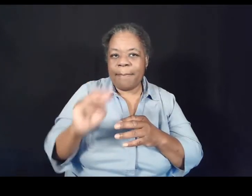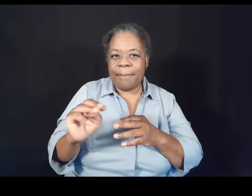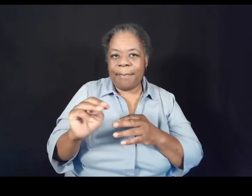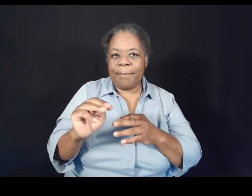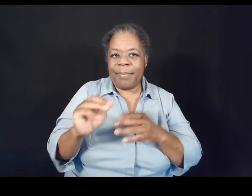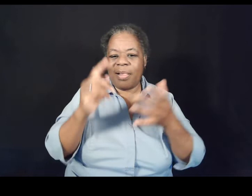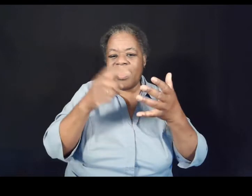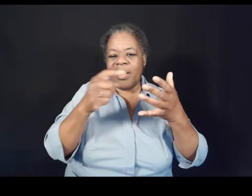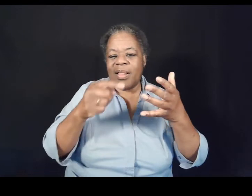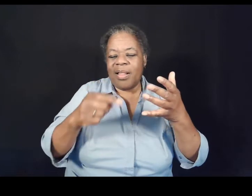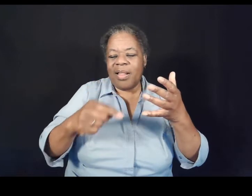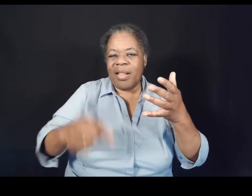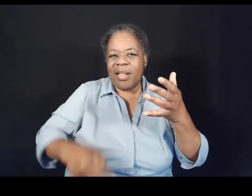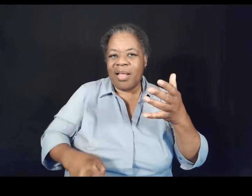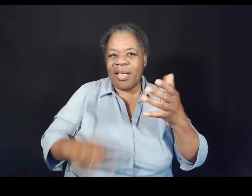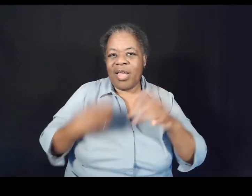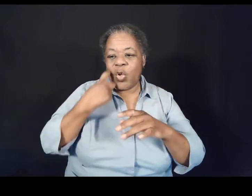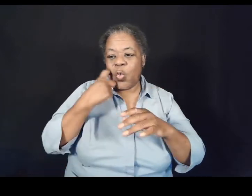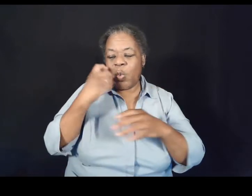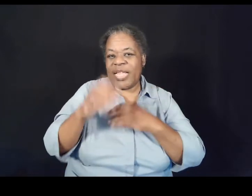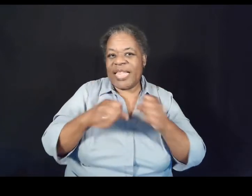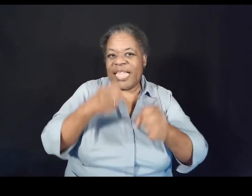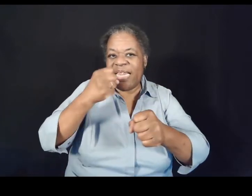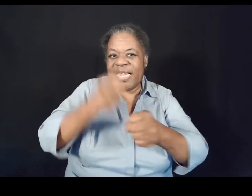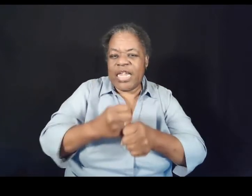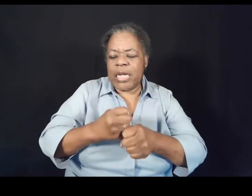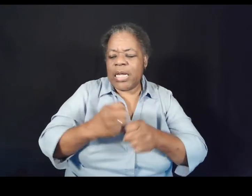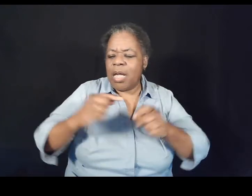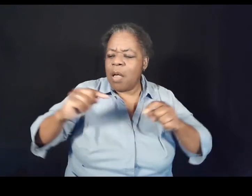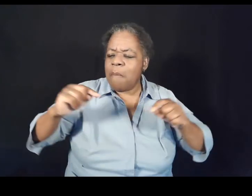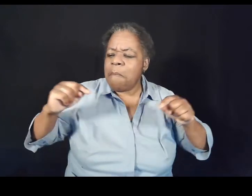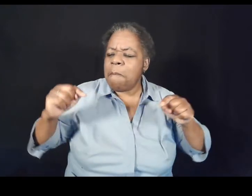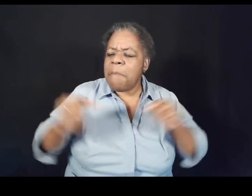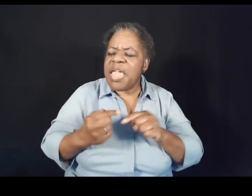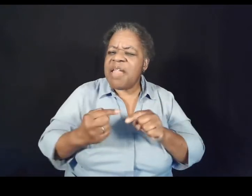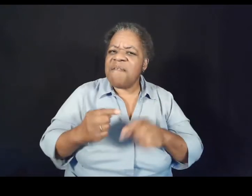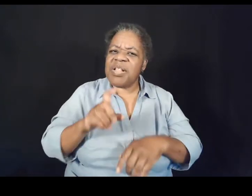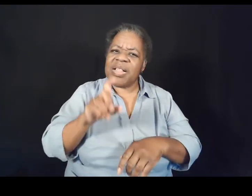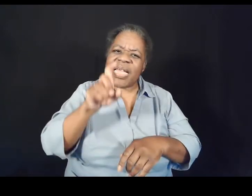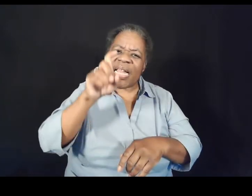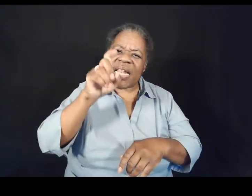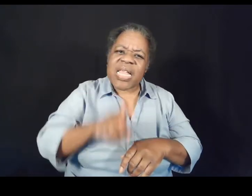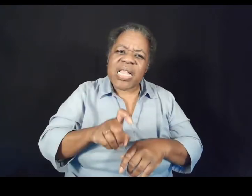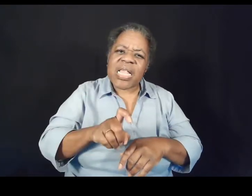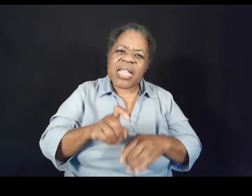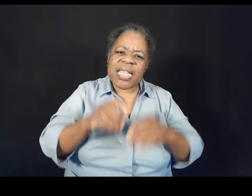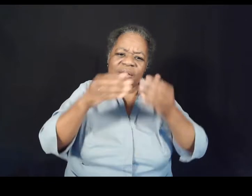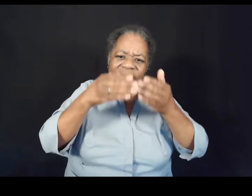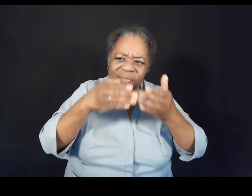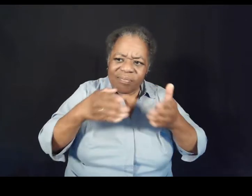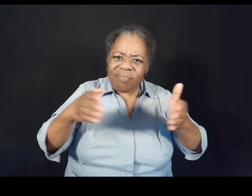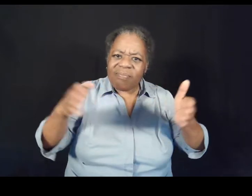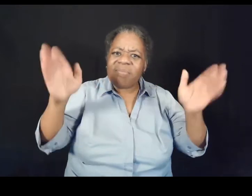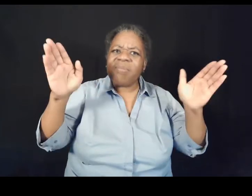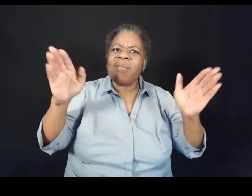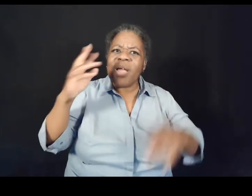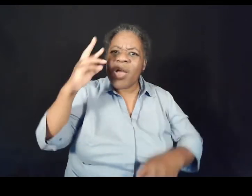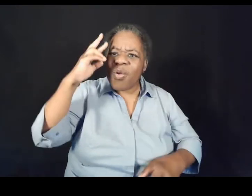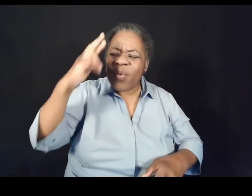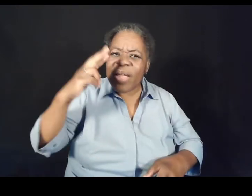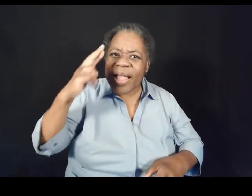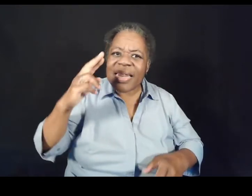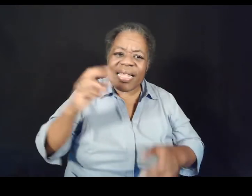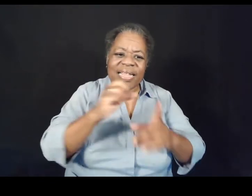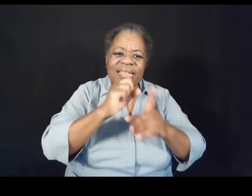And in recent years, there's been a painful but necessary reckoning with those realities in society and